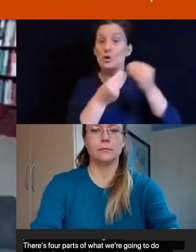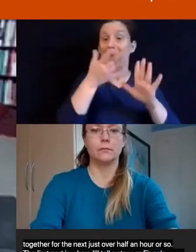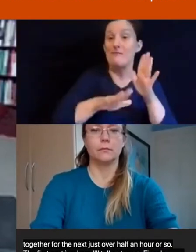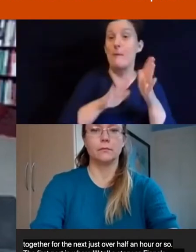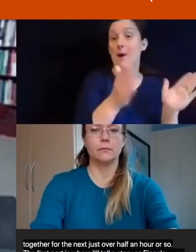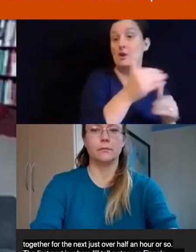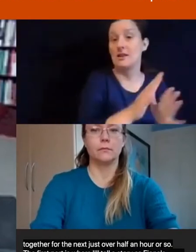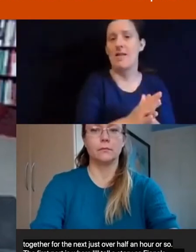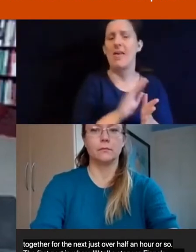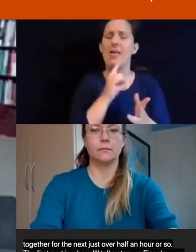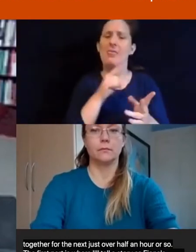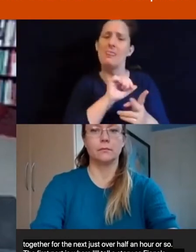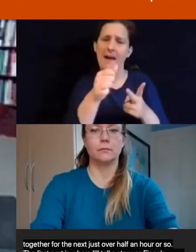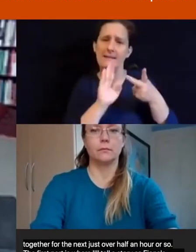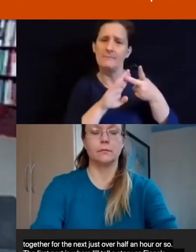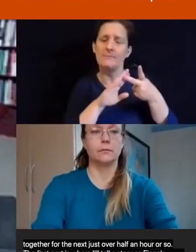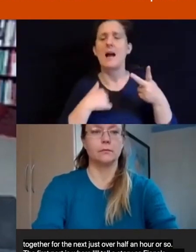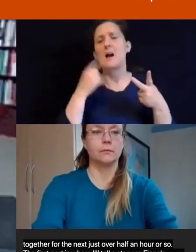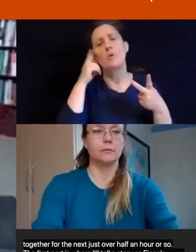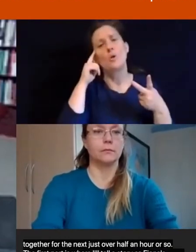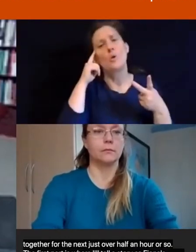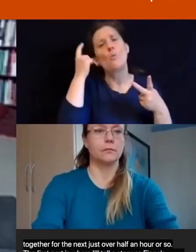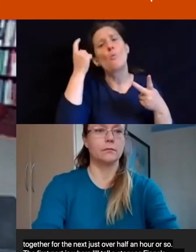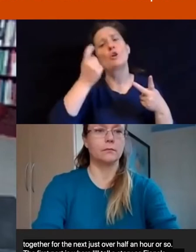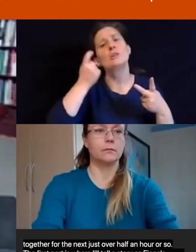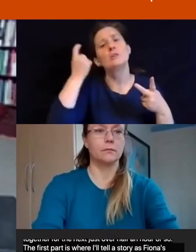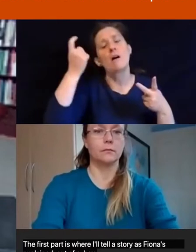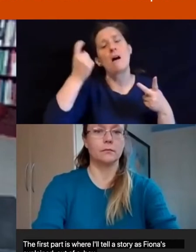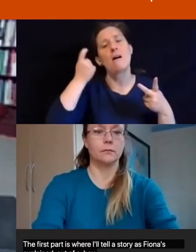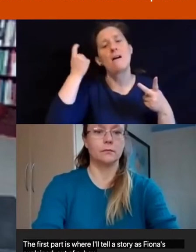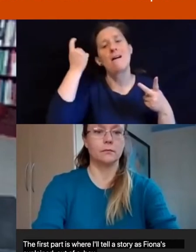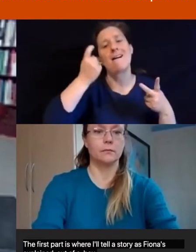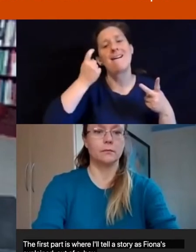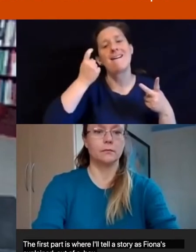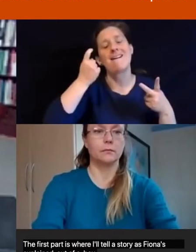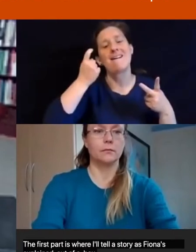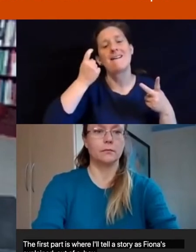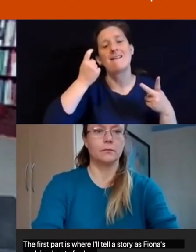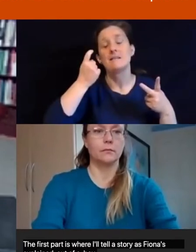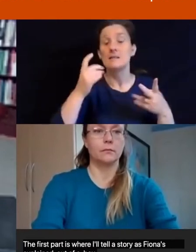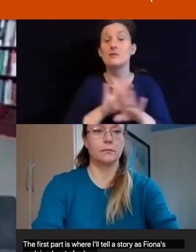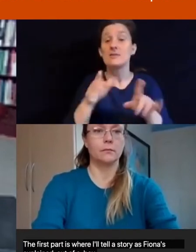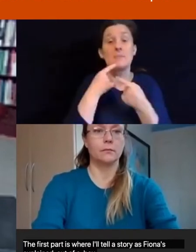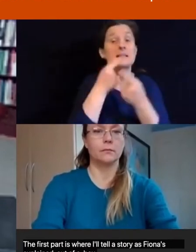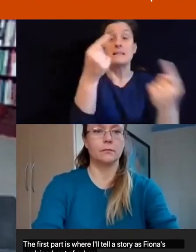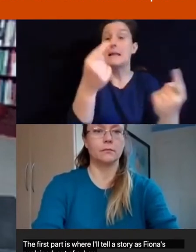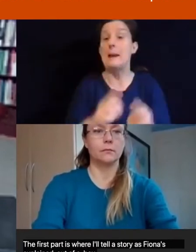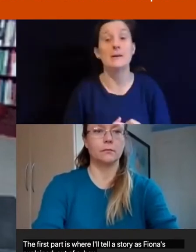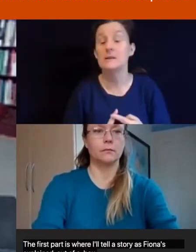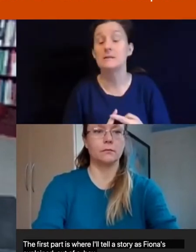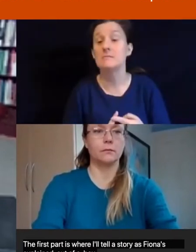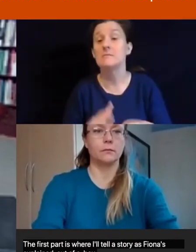will wonder about the story. Now, wondering isn't the same as making a statement, and it's not the same